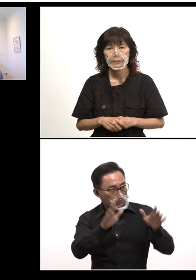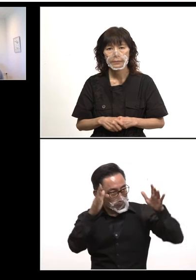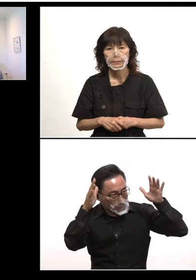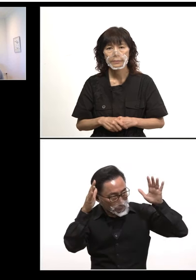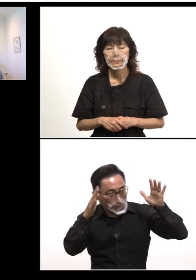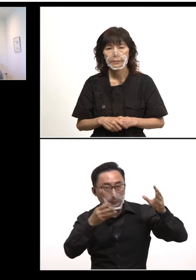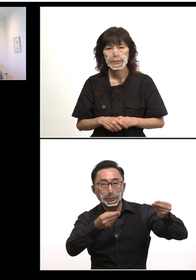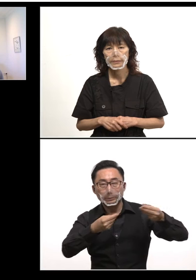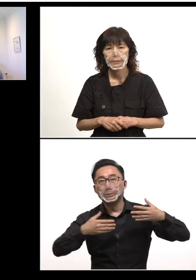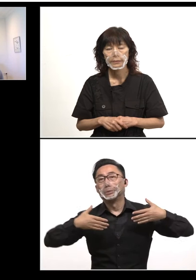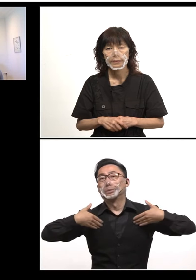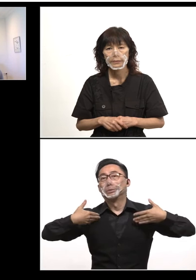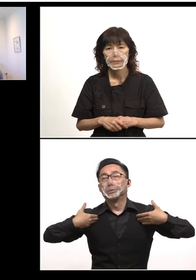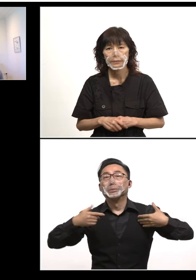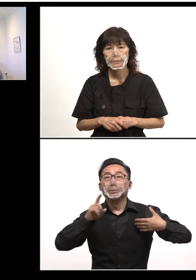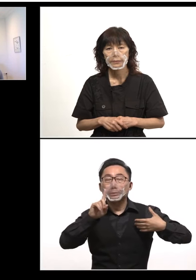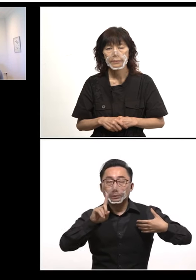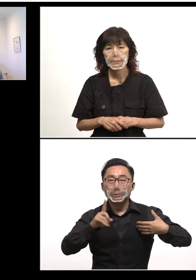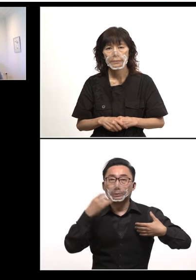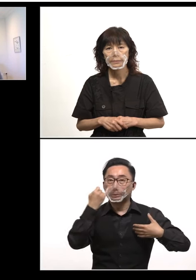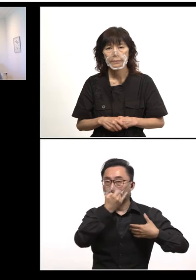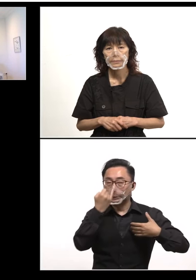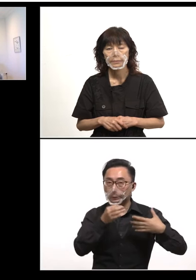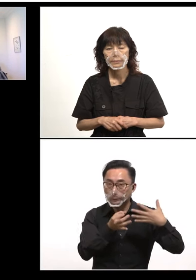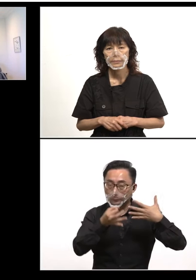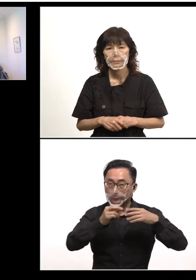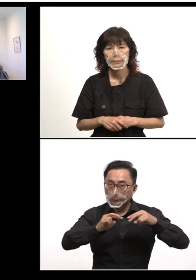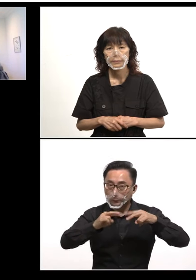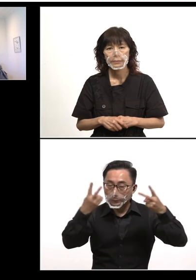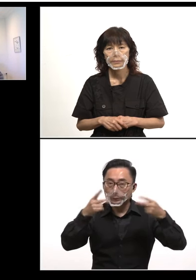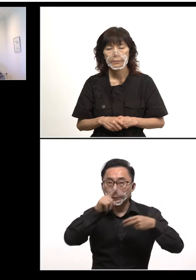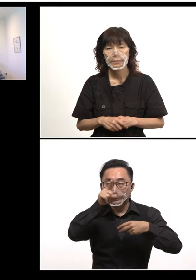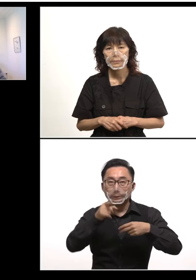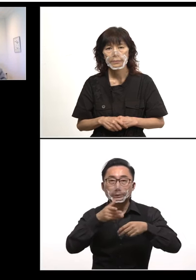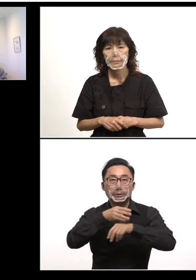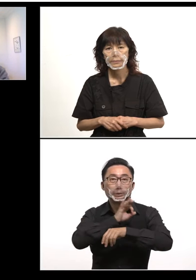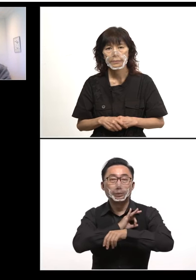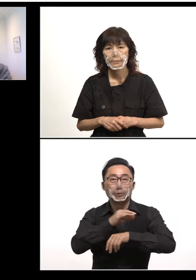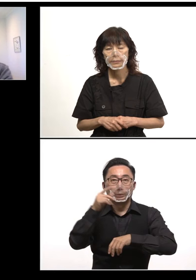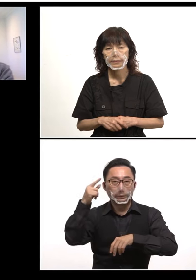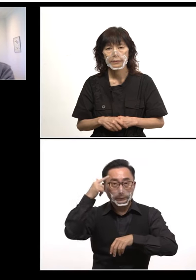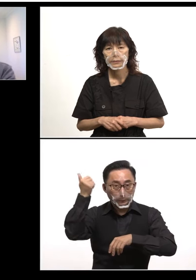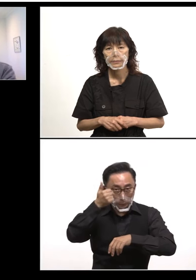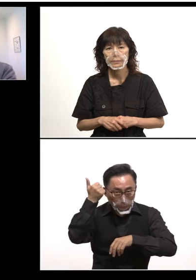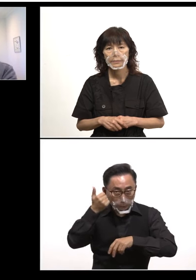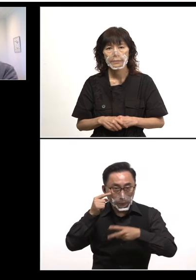created just a more maturing of the society and their acceptance of people with special